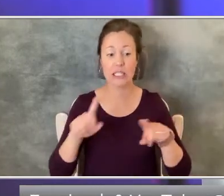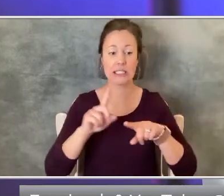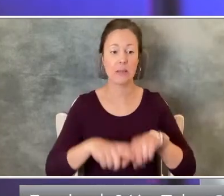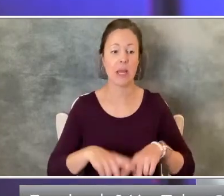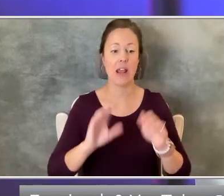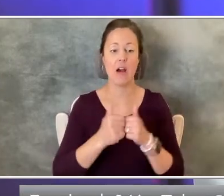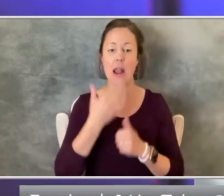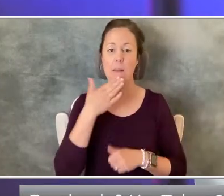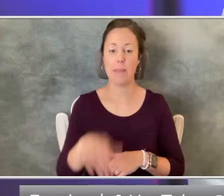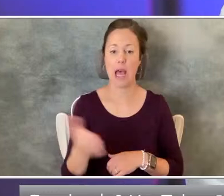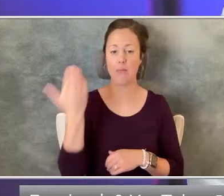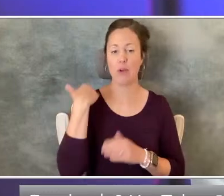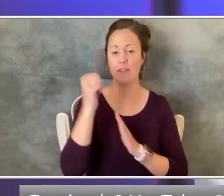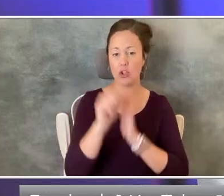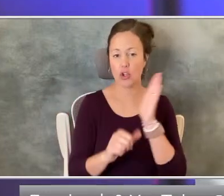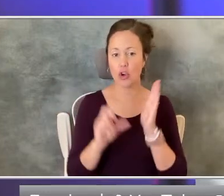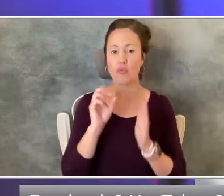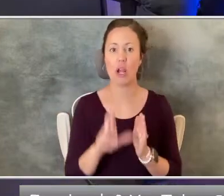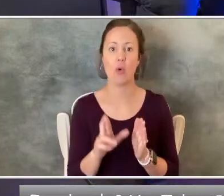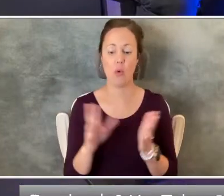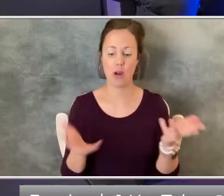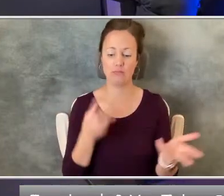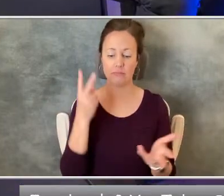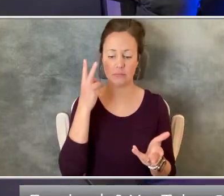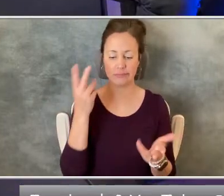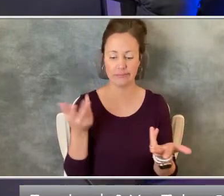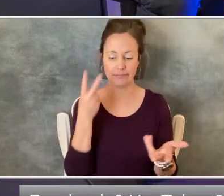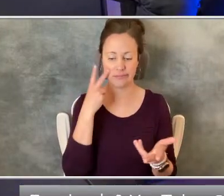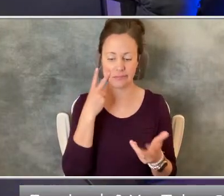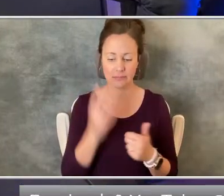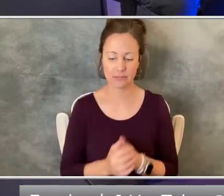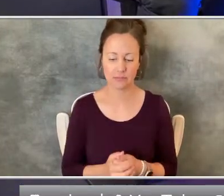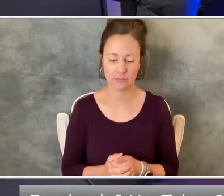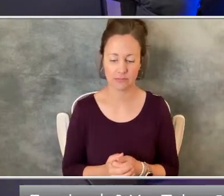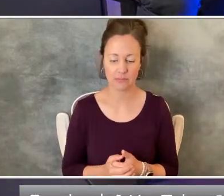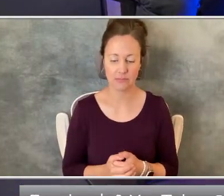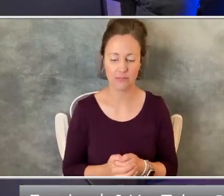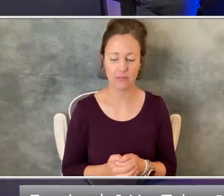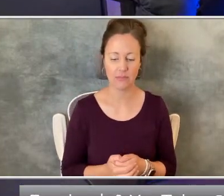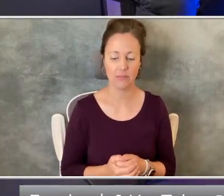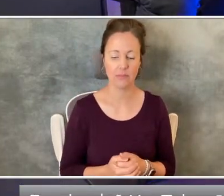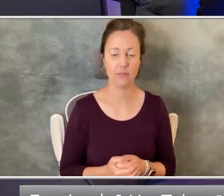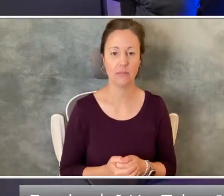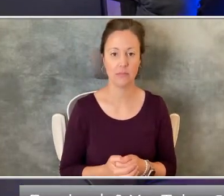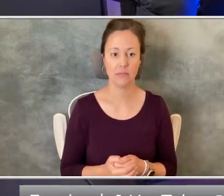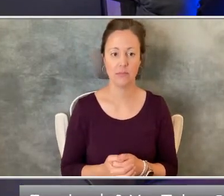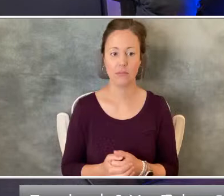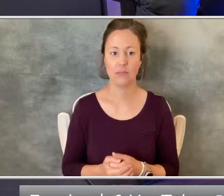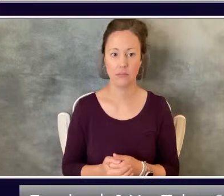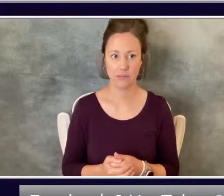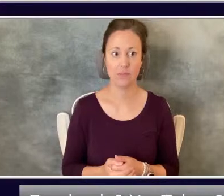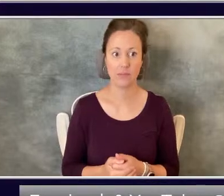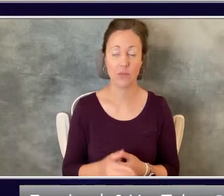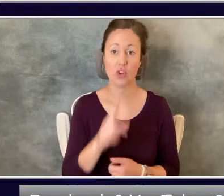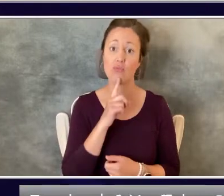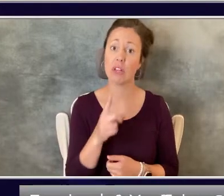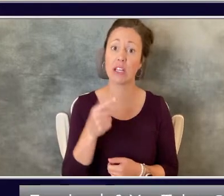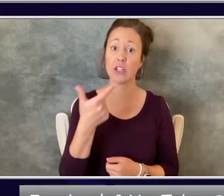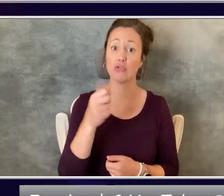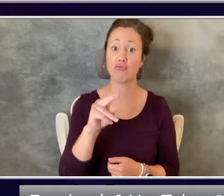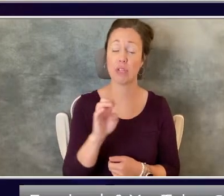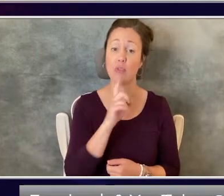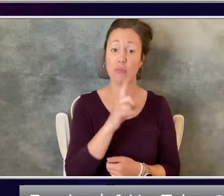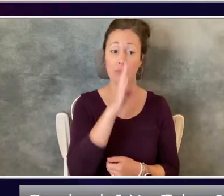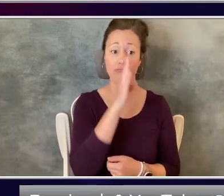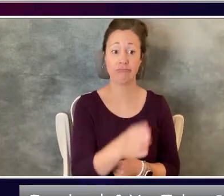surgery was or how stuck everything was. So how long was Gene's? Gene's is like I said, Gene's is very straightforward because he not had previous